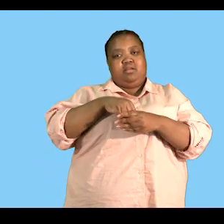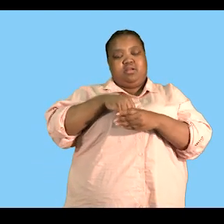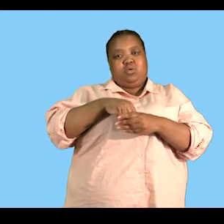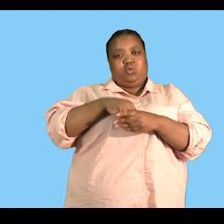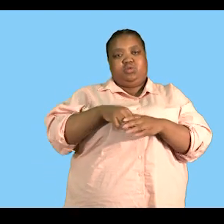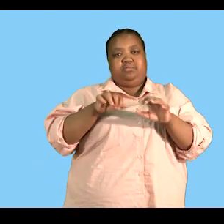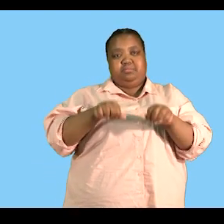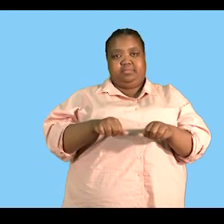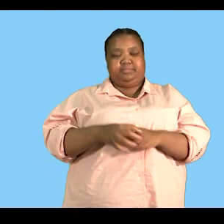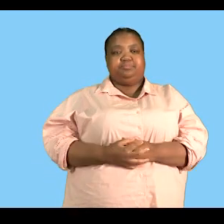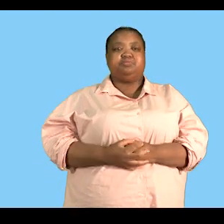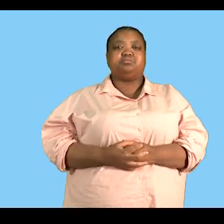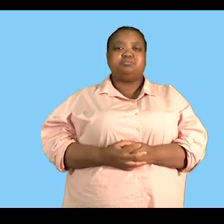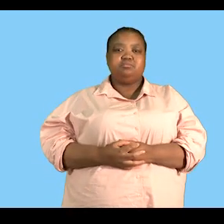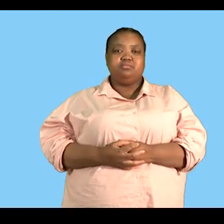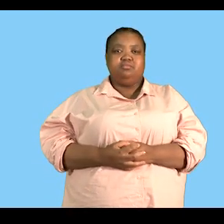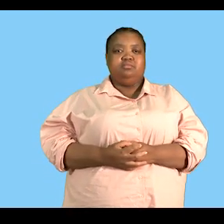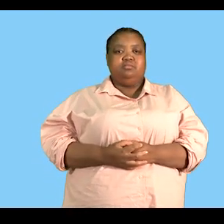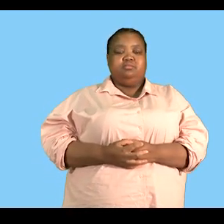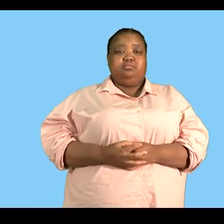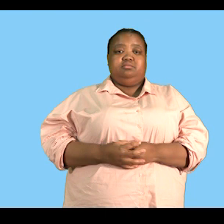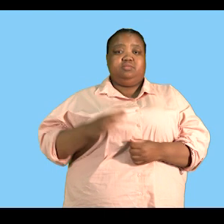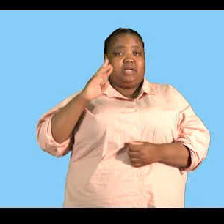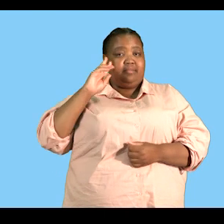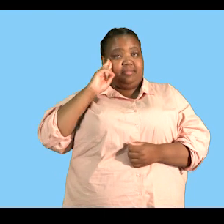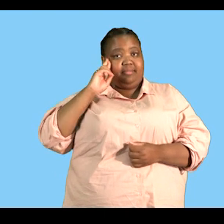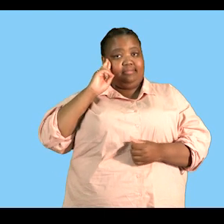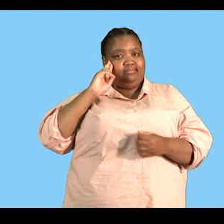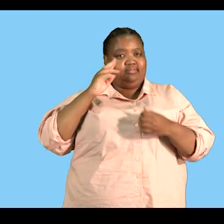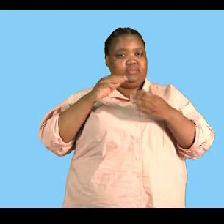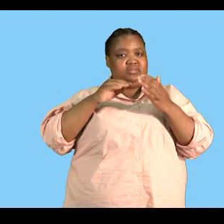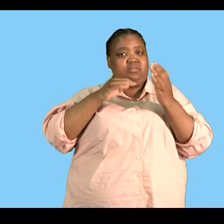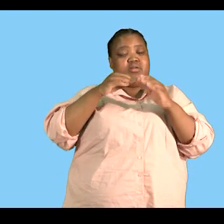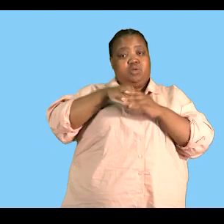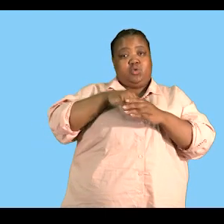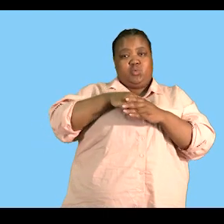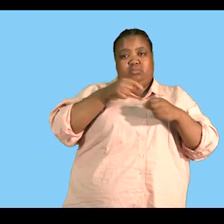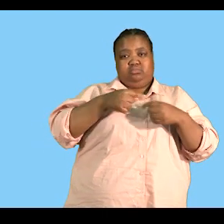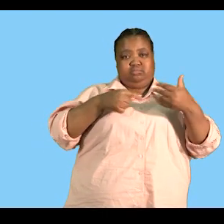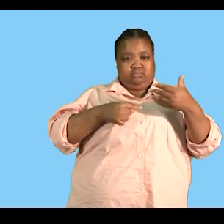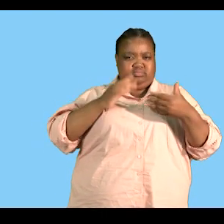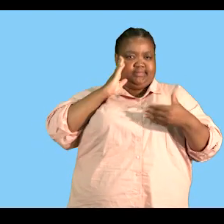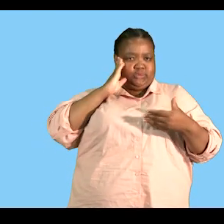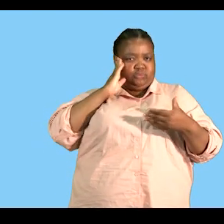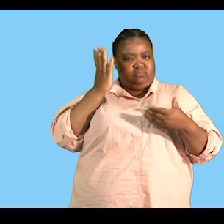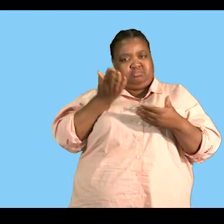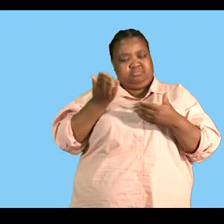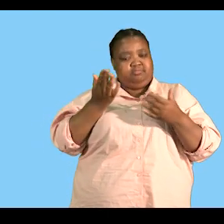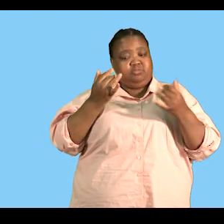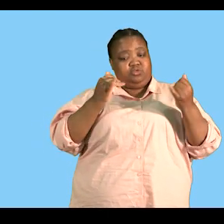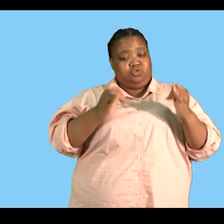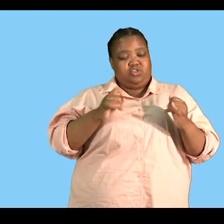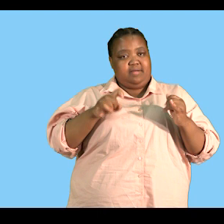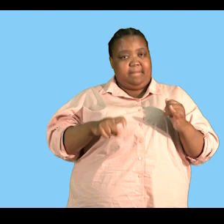context. Remember that there's a list of familiar contexts that you need to go and look at so